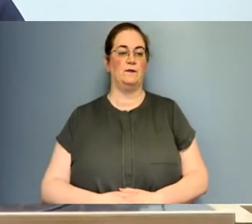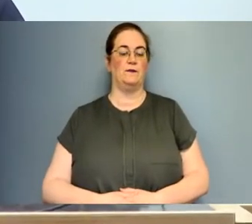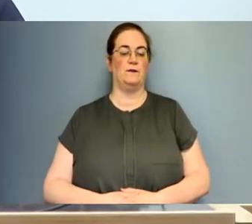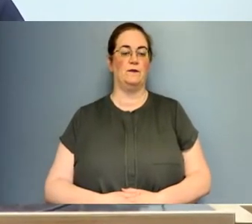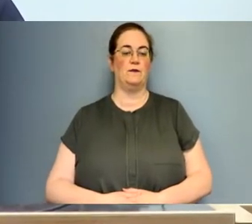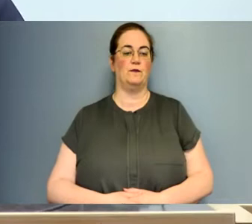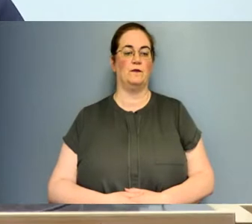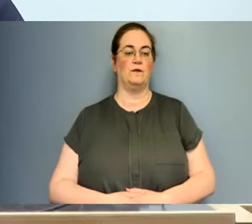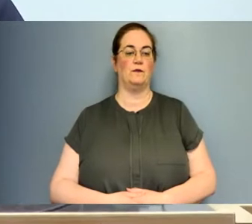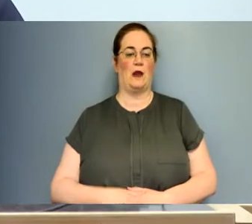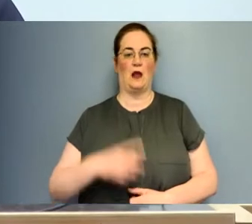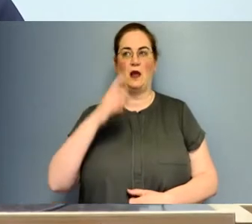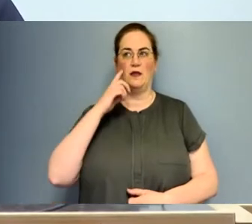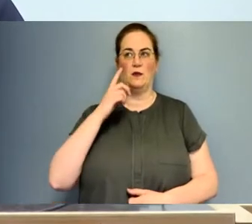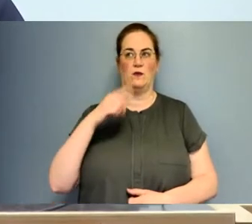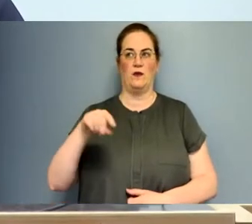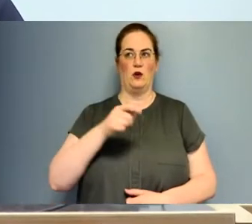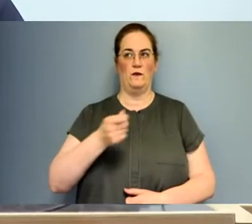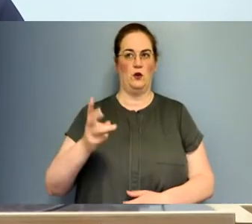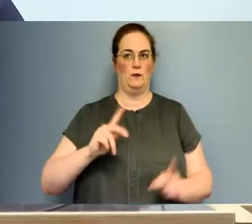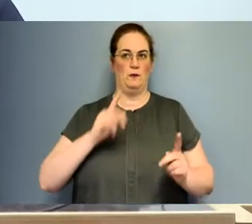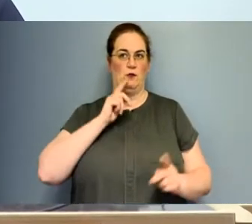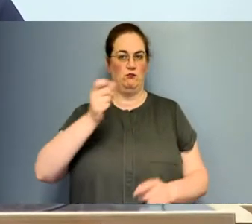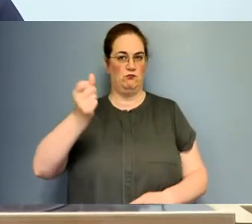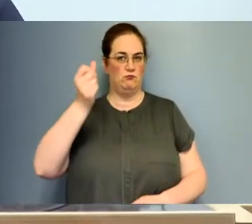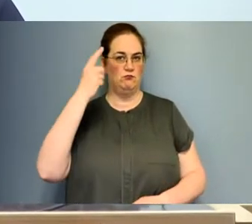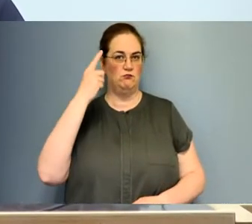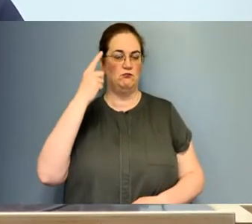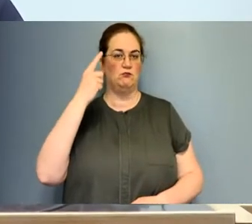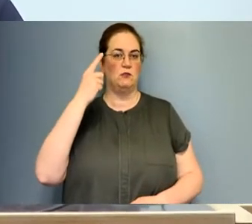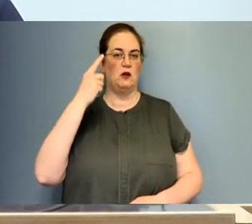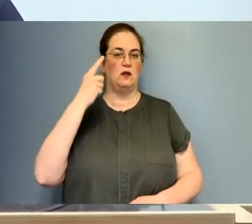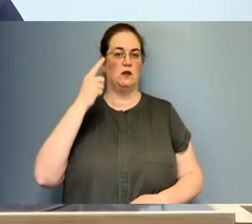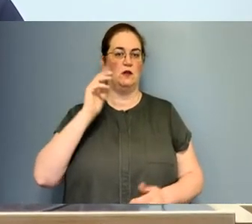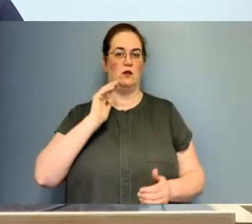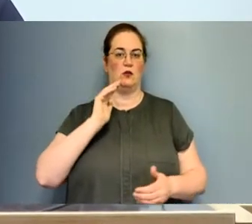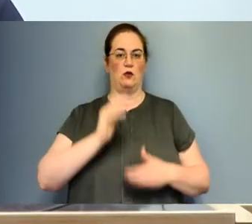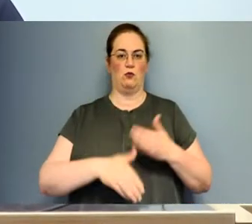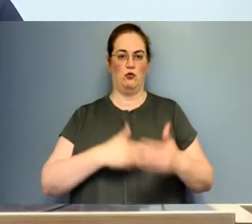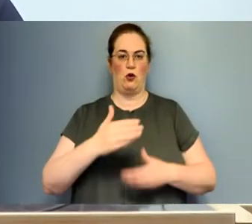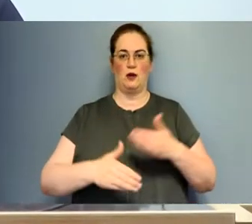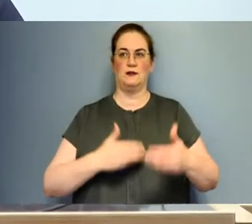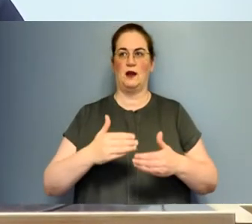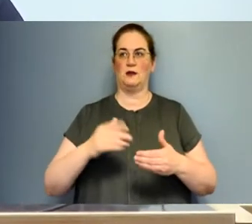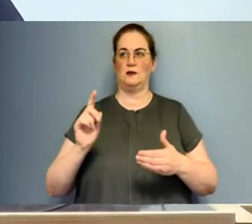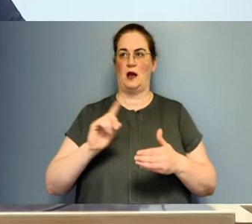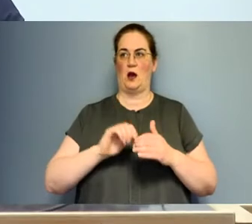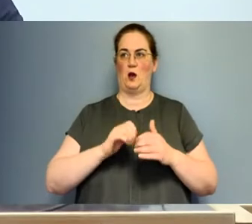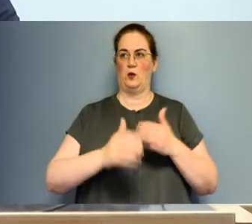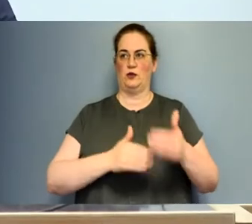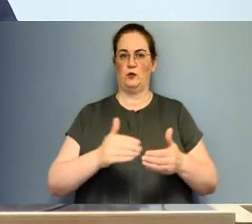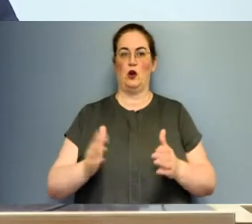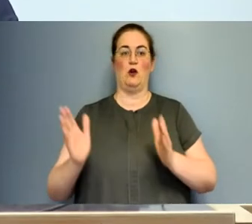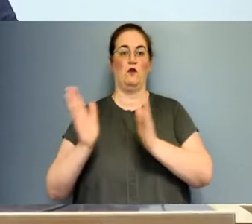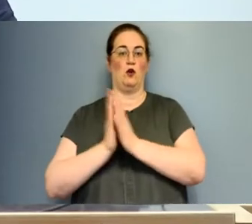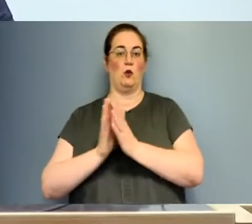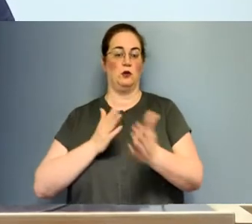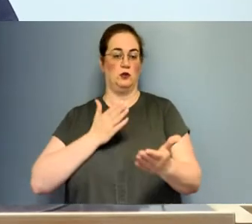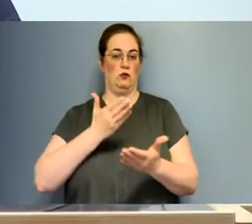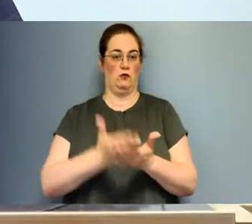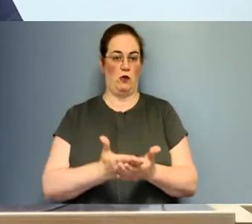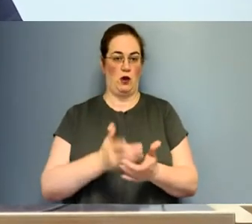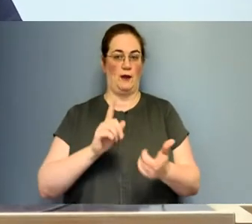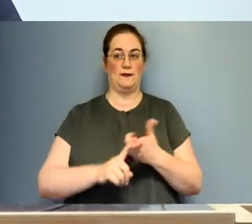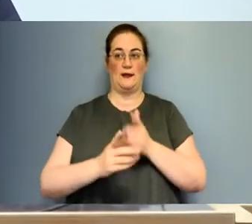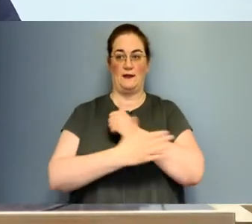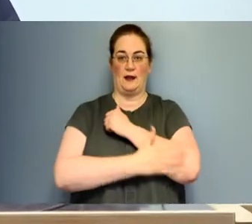what I think probably very few people have an understanding of is the process through which this works. A request comes to the county.